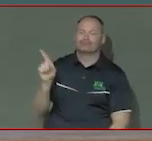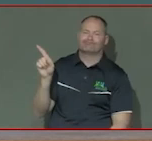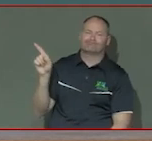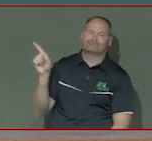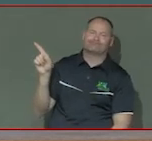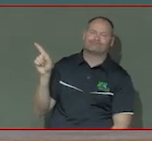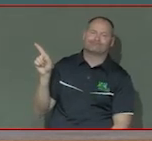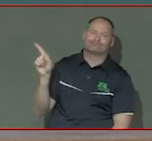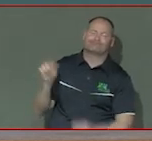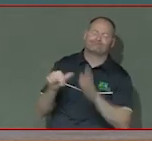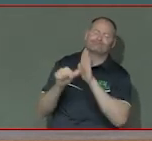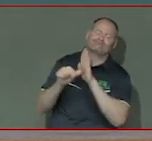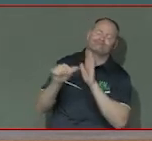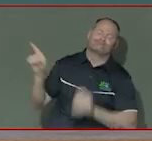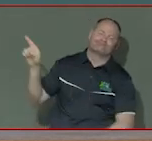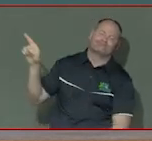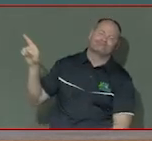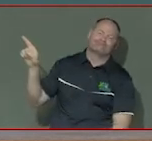risk.